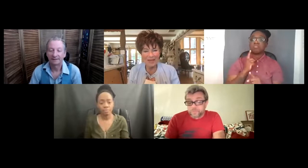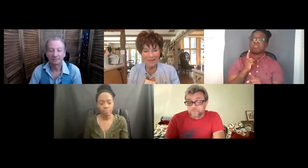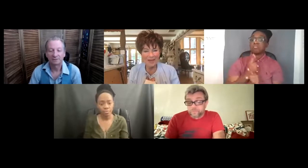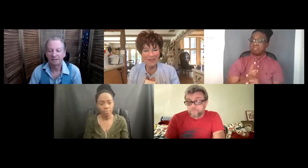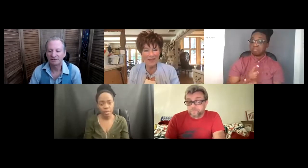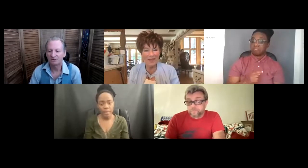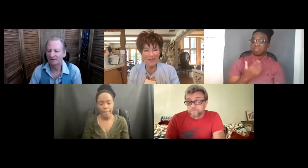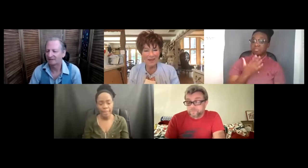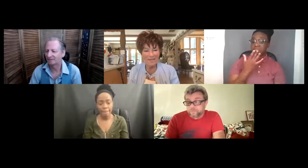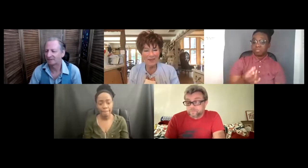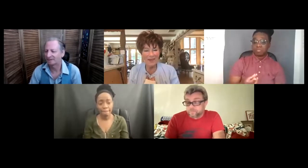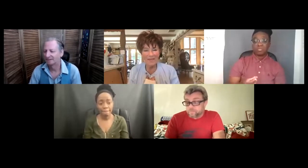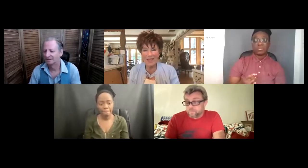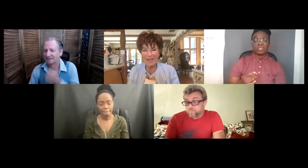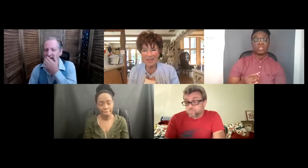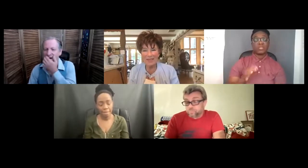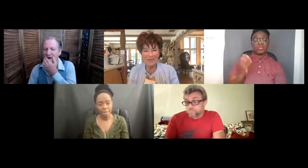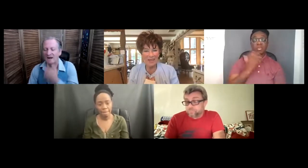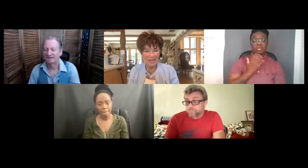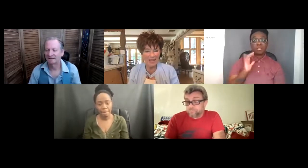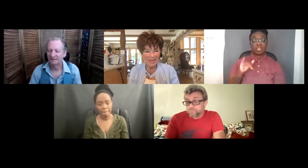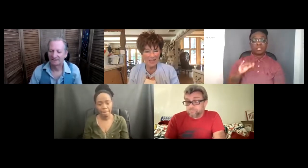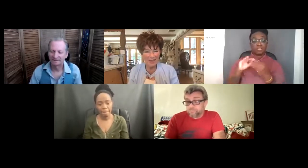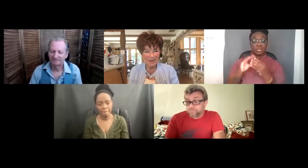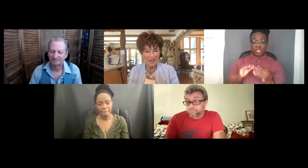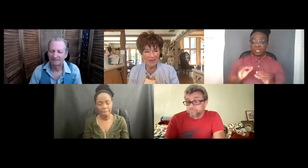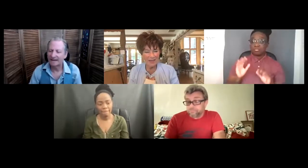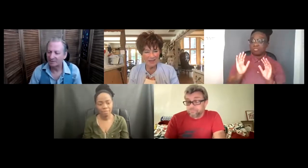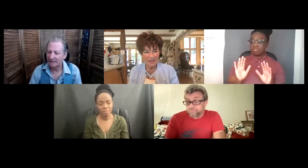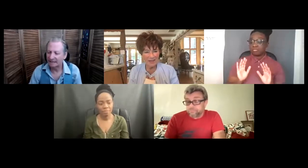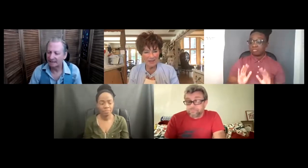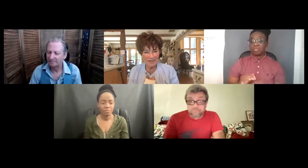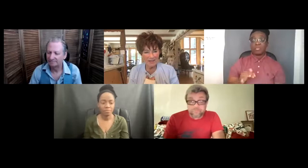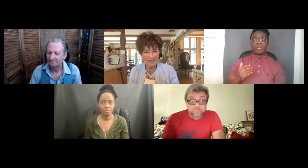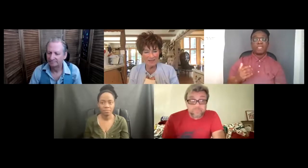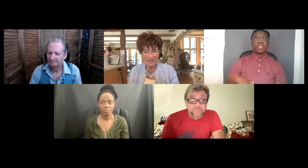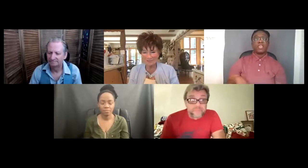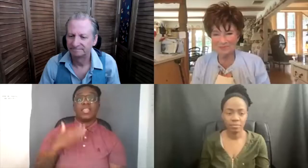Well, yeah, what a story that was. I love that. Thank you, Mikey.